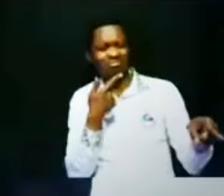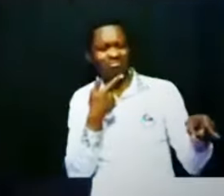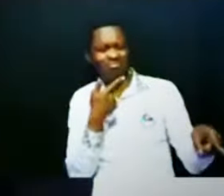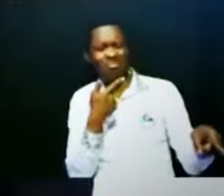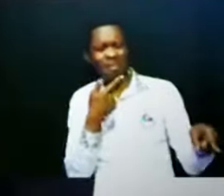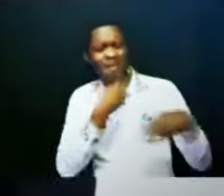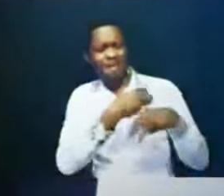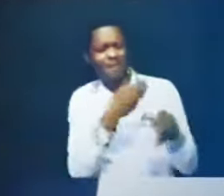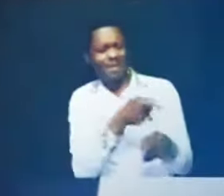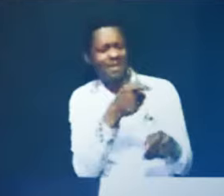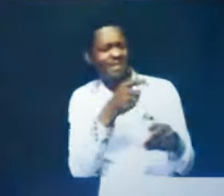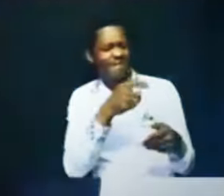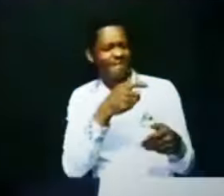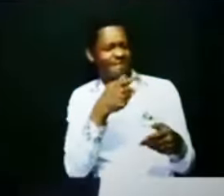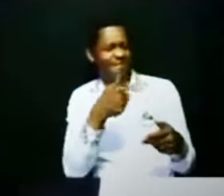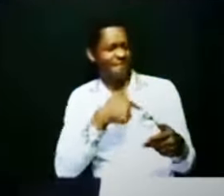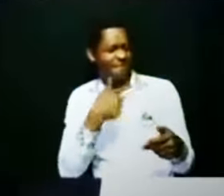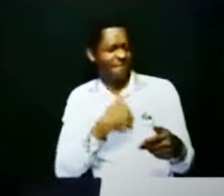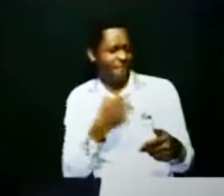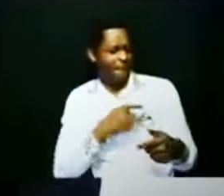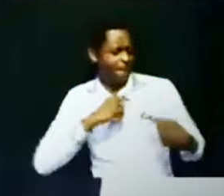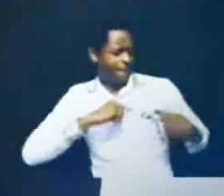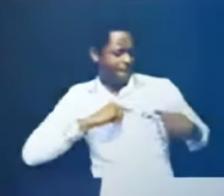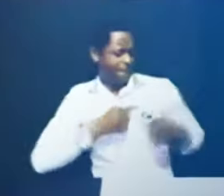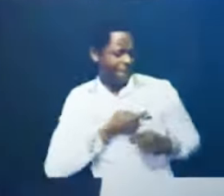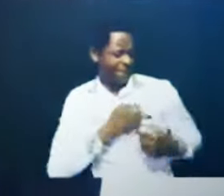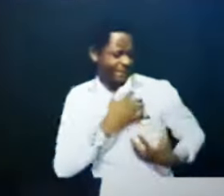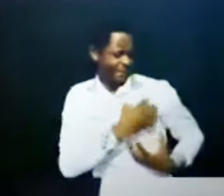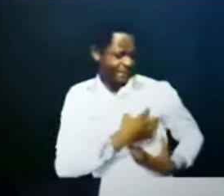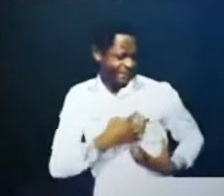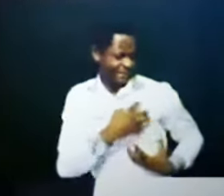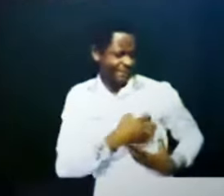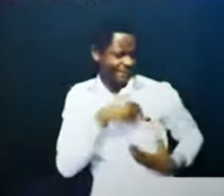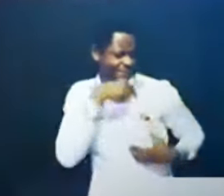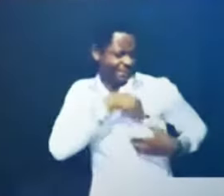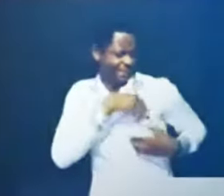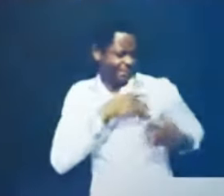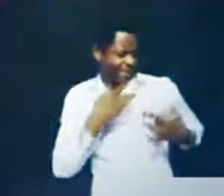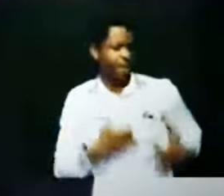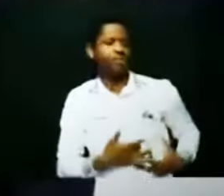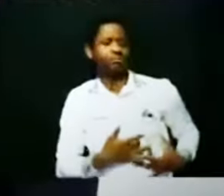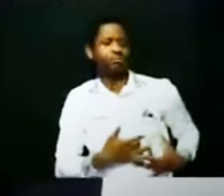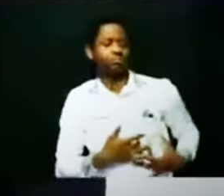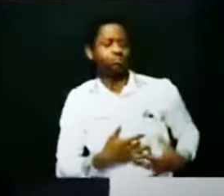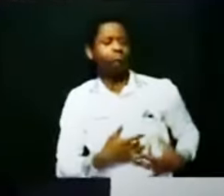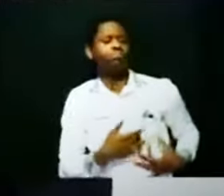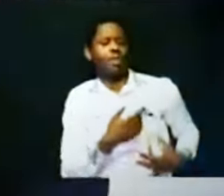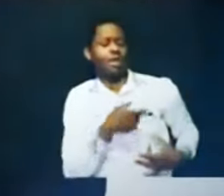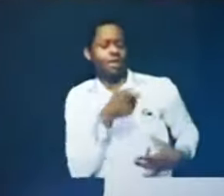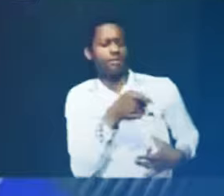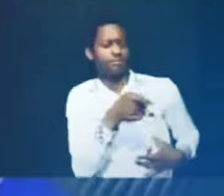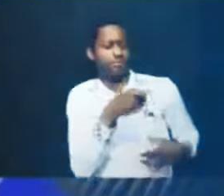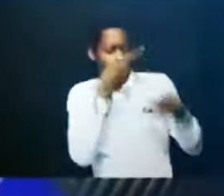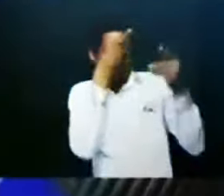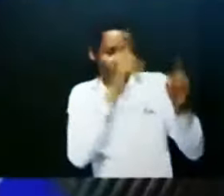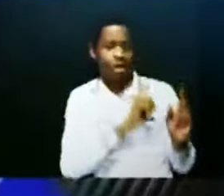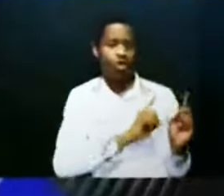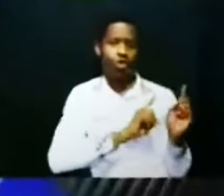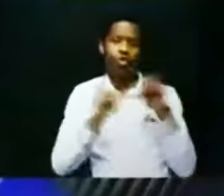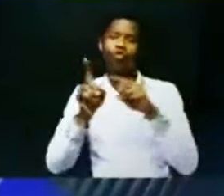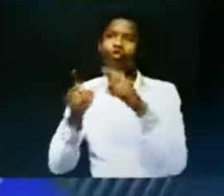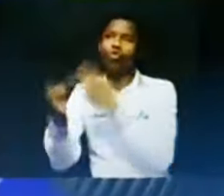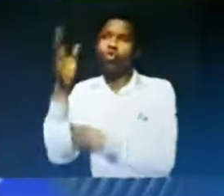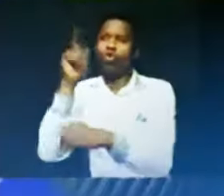mean pain in the heart of Hannah. And then she decided rather to go to God and pour out